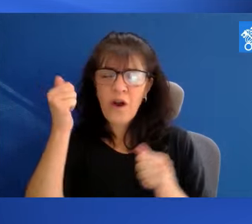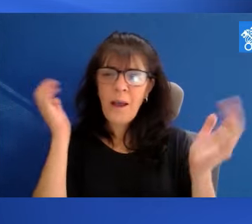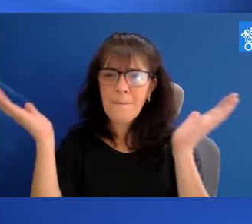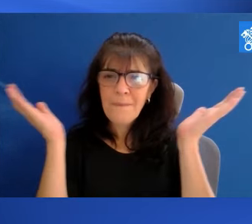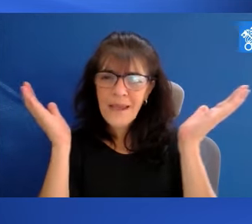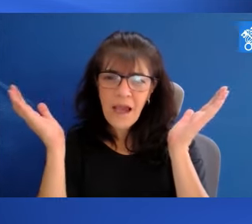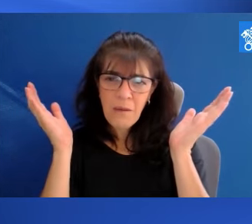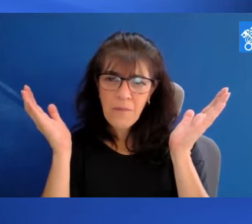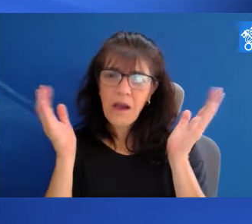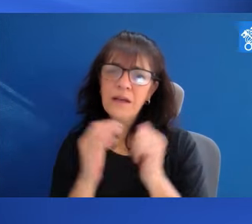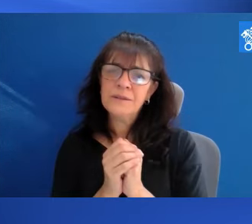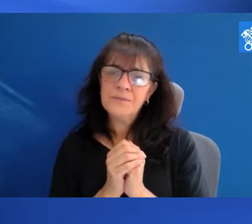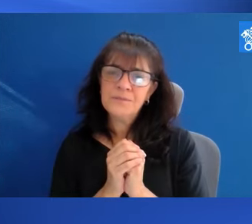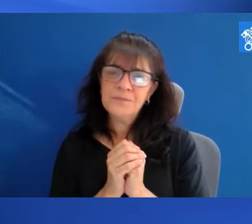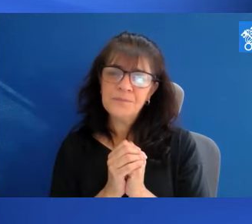Let us not forget Myanmar.